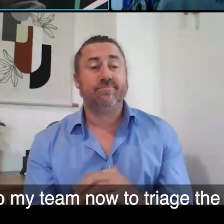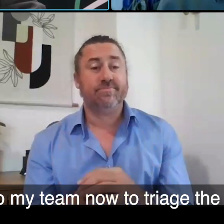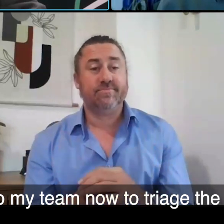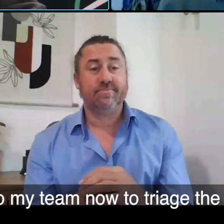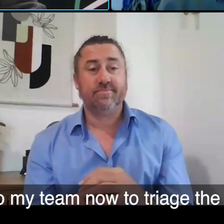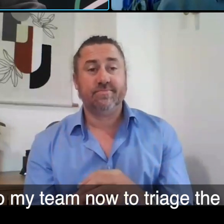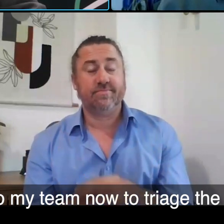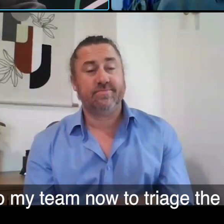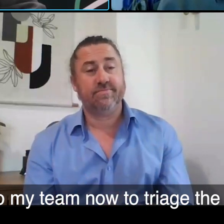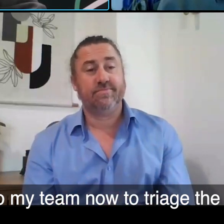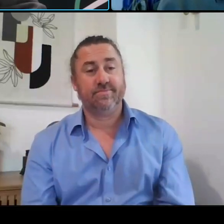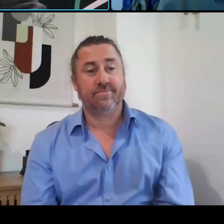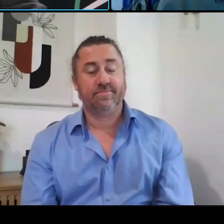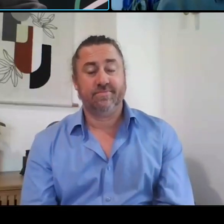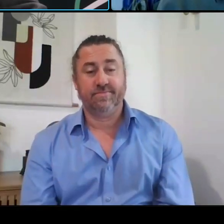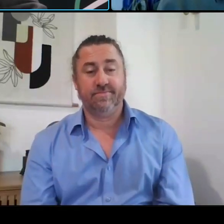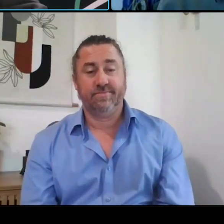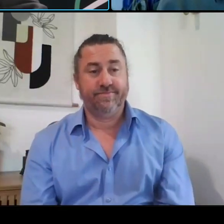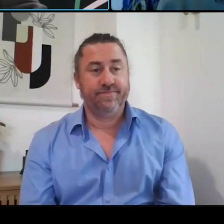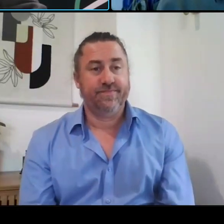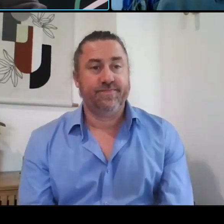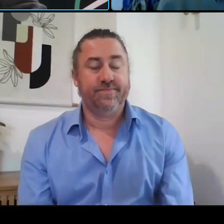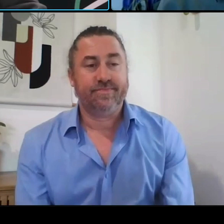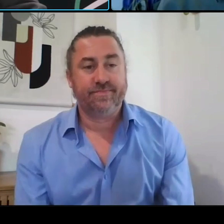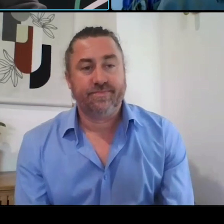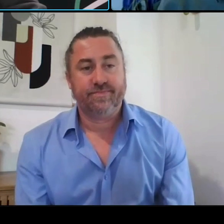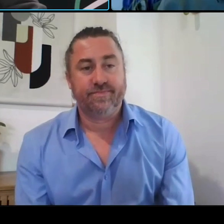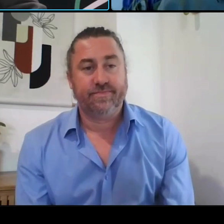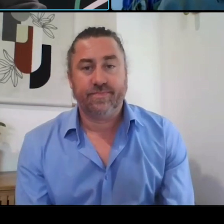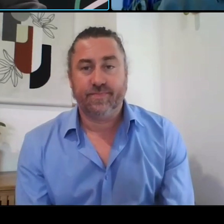triage the Q&A.